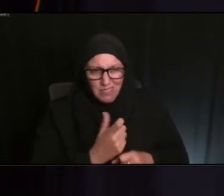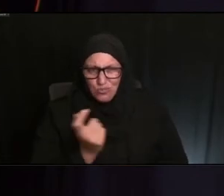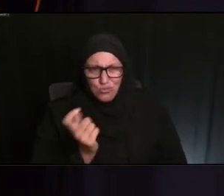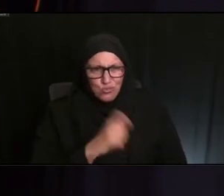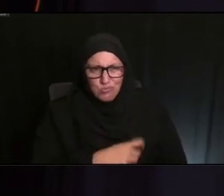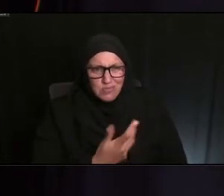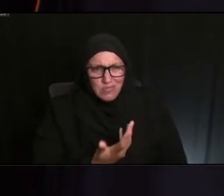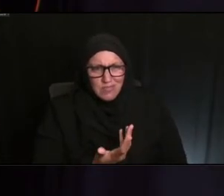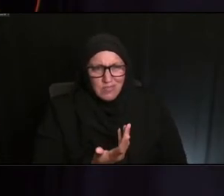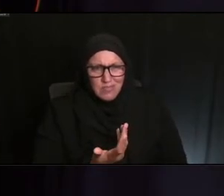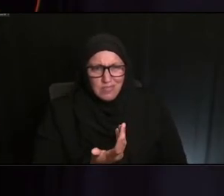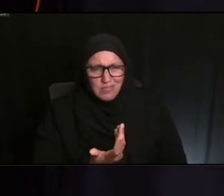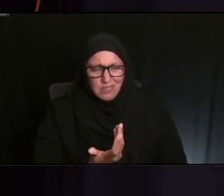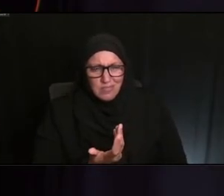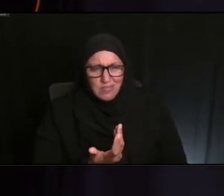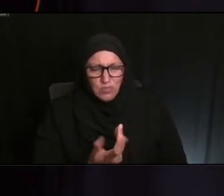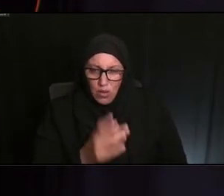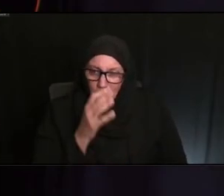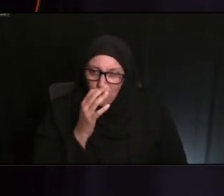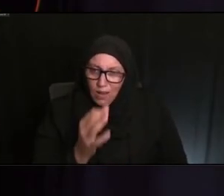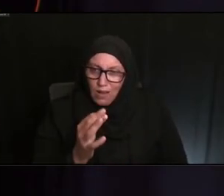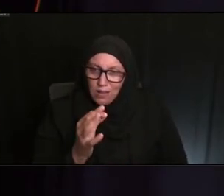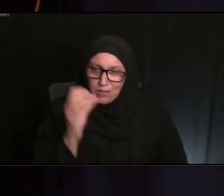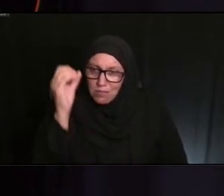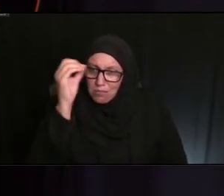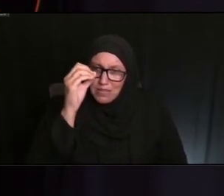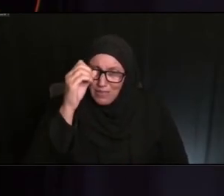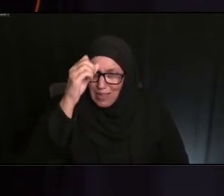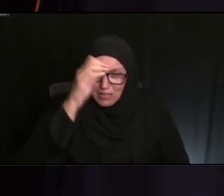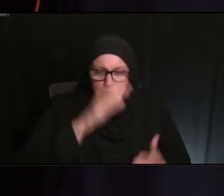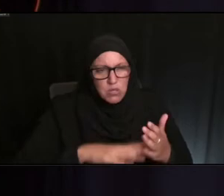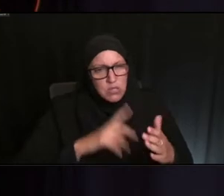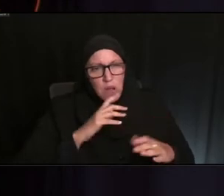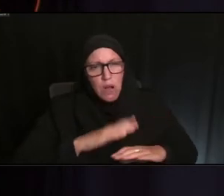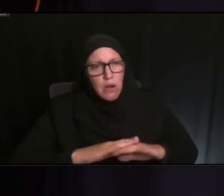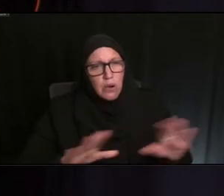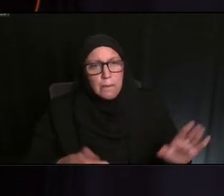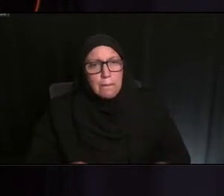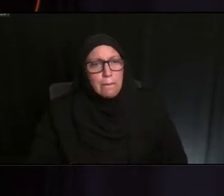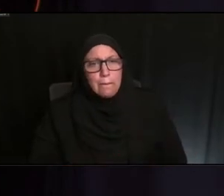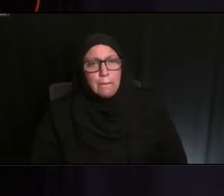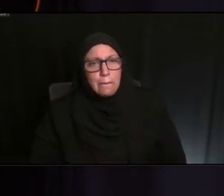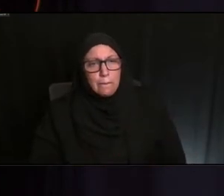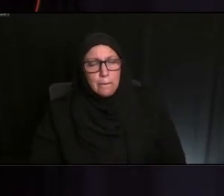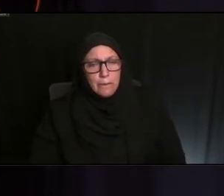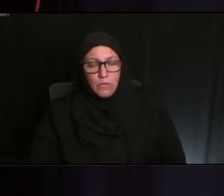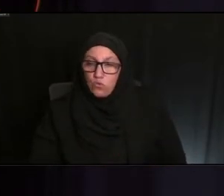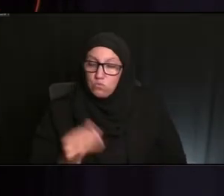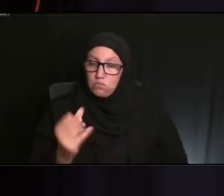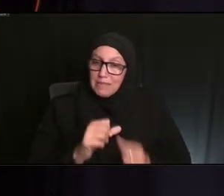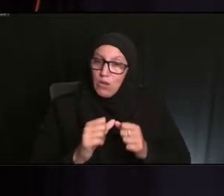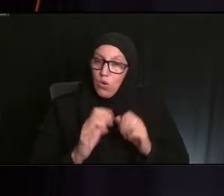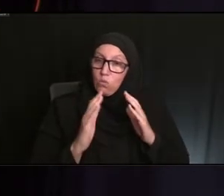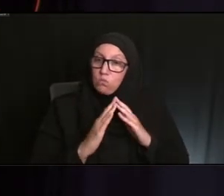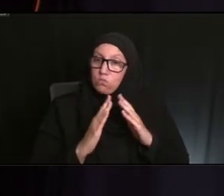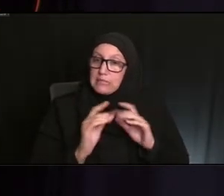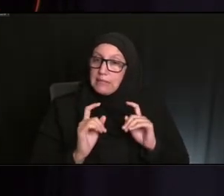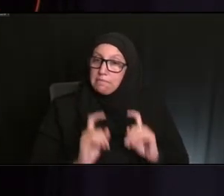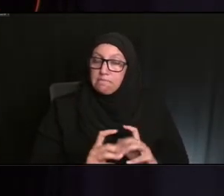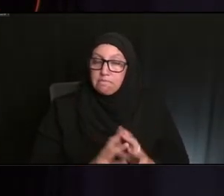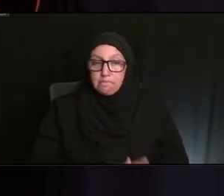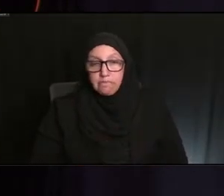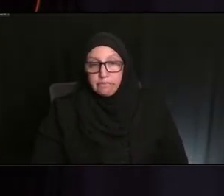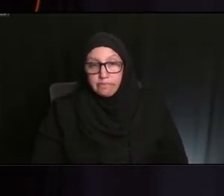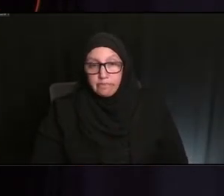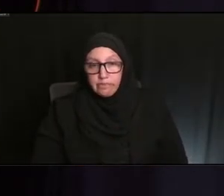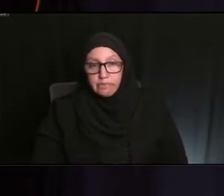it, you're asking the opinion of an expert, and that's haram according to you. So just sit at home and